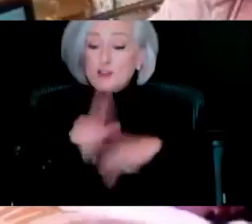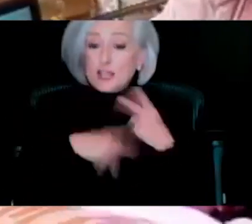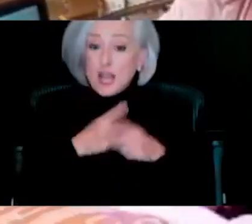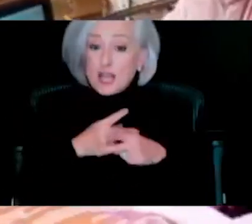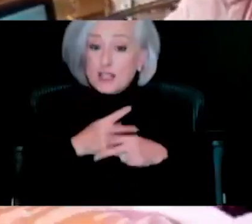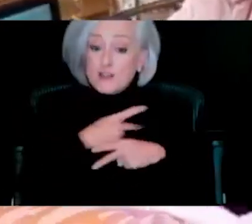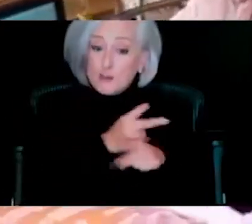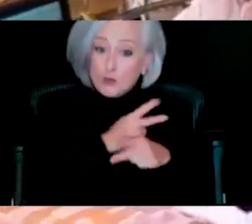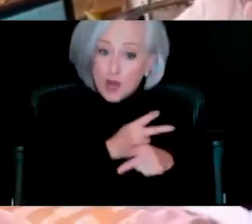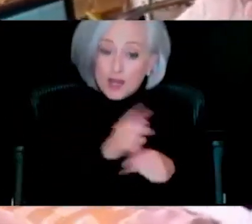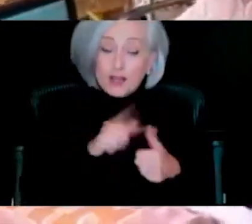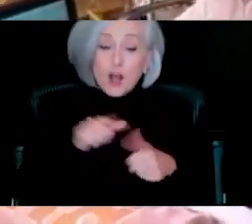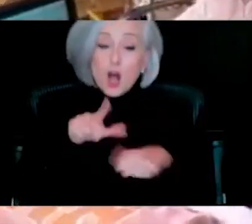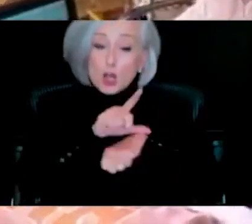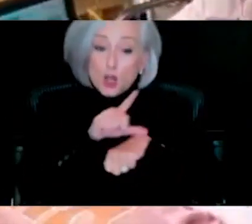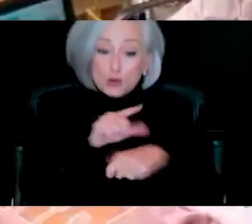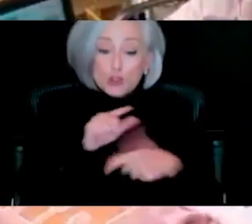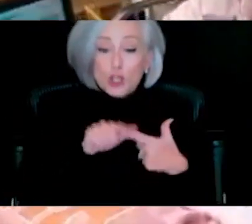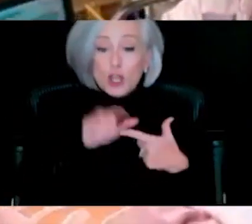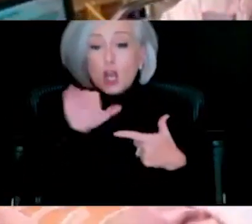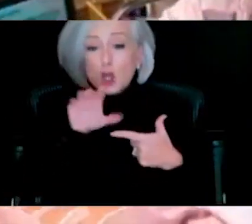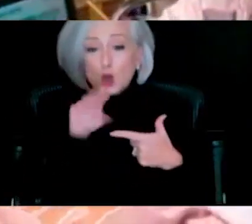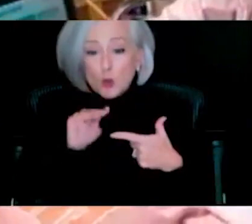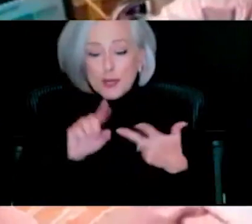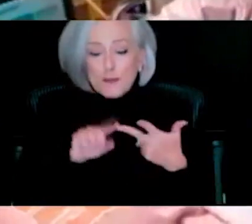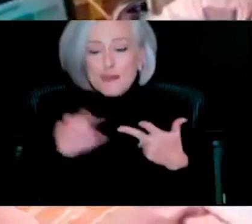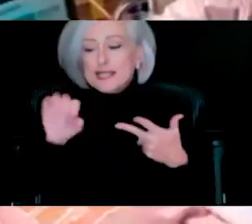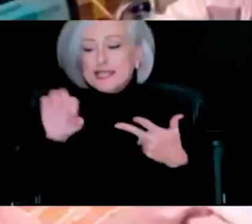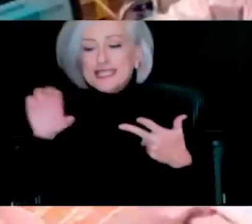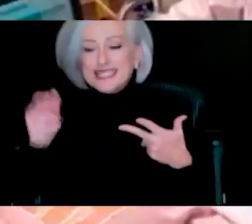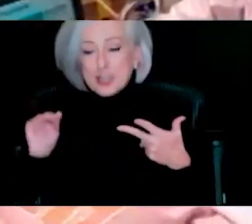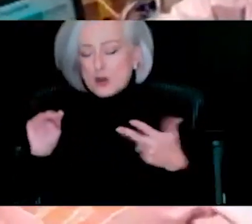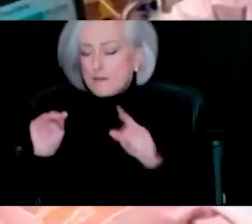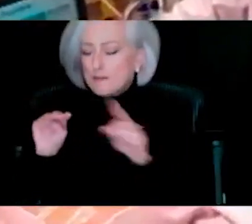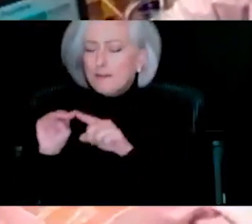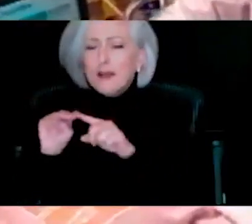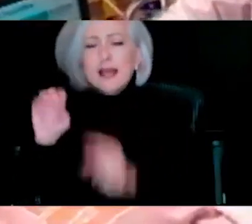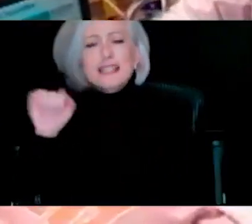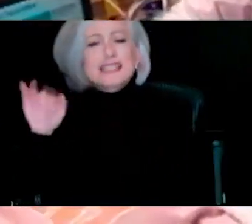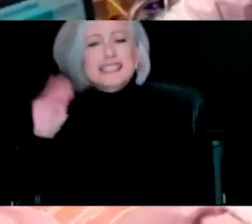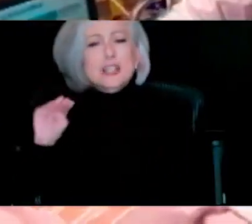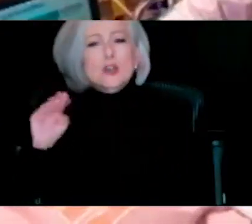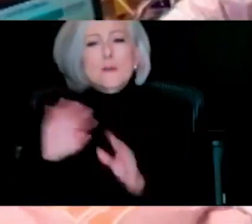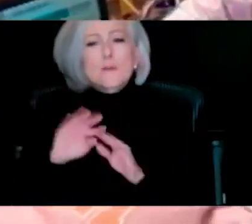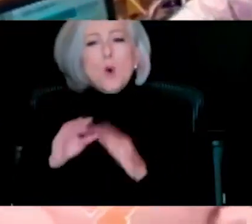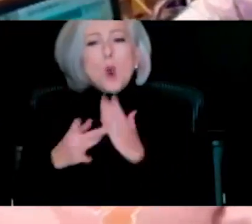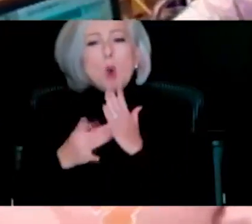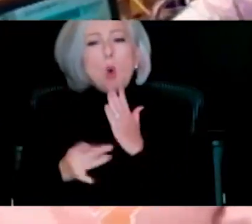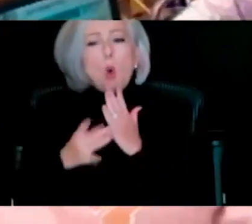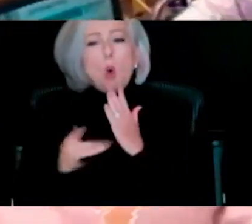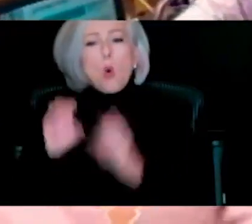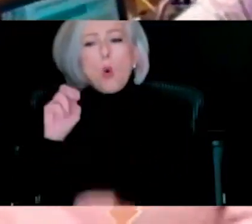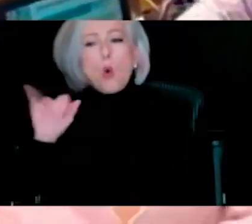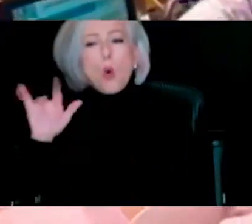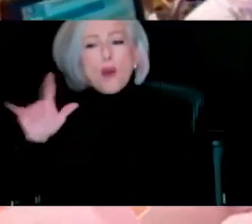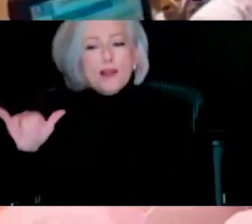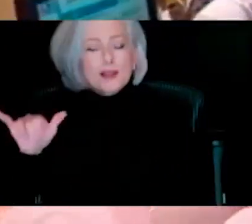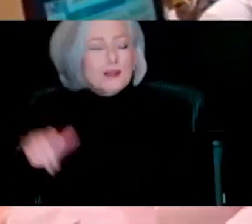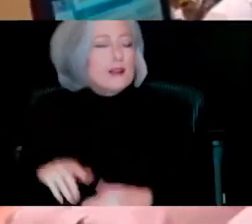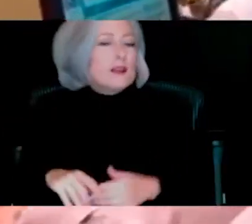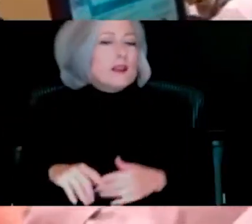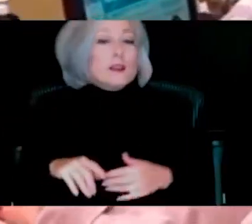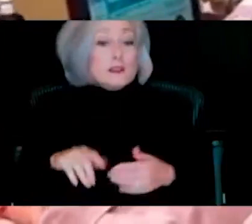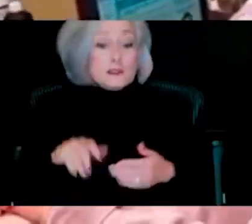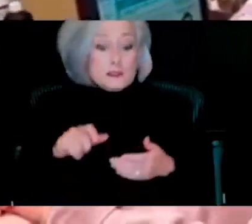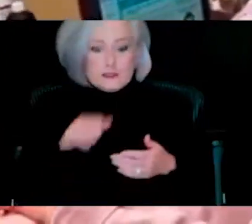creams, serums, and serums are more likely kind of the oily type of substance. It doesn't mean that if you have acne or oily skin,